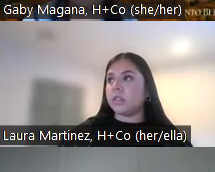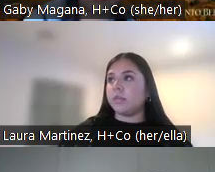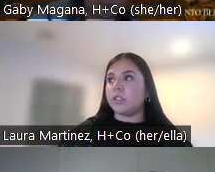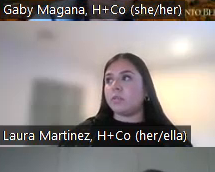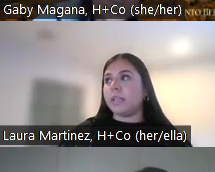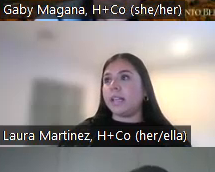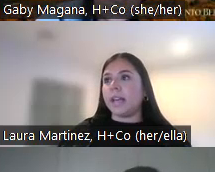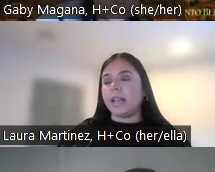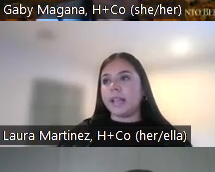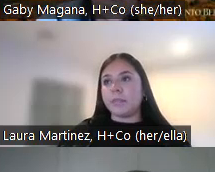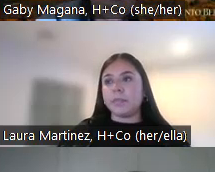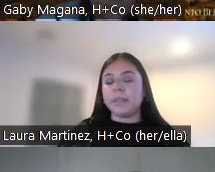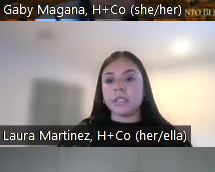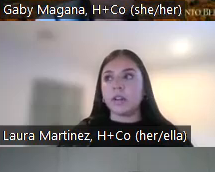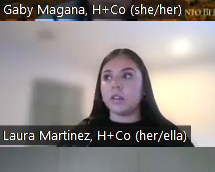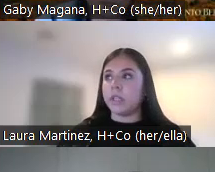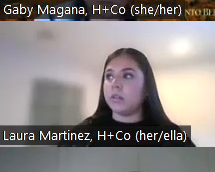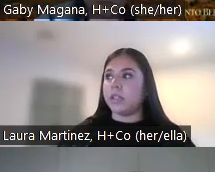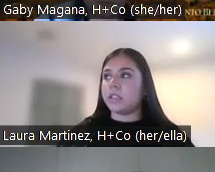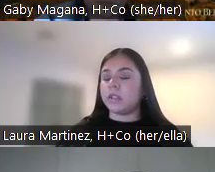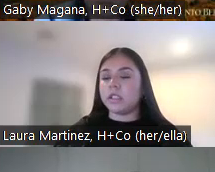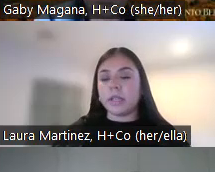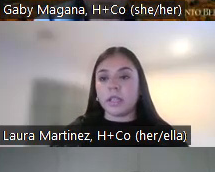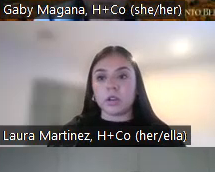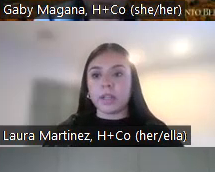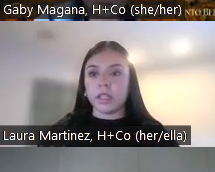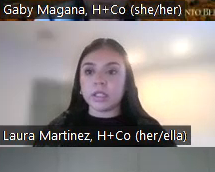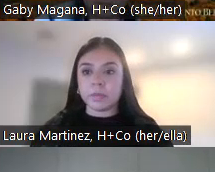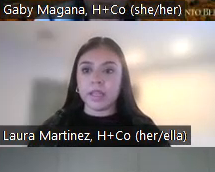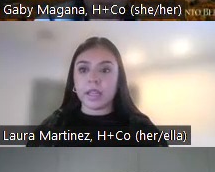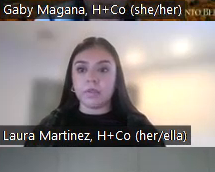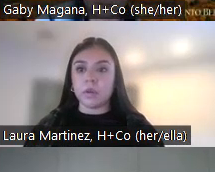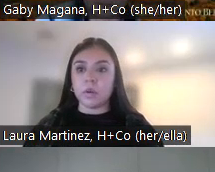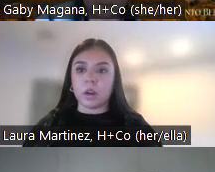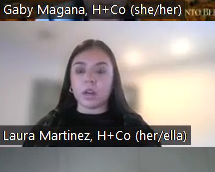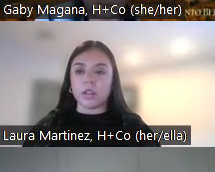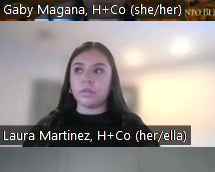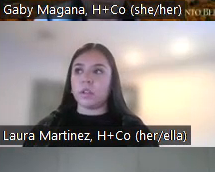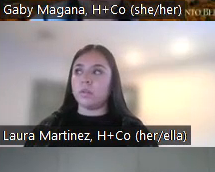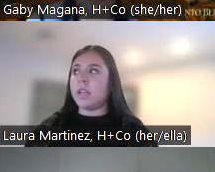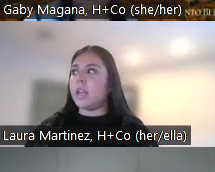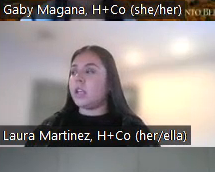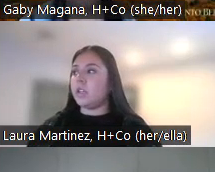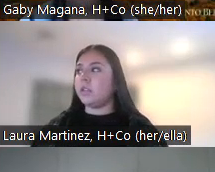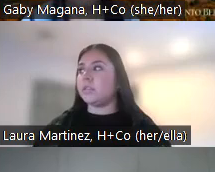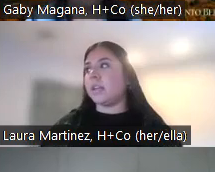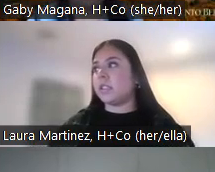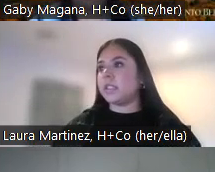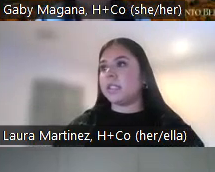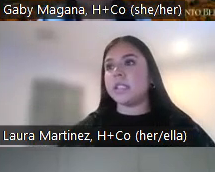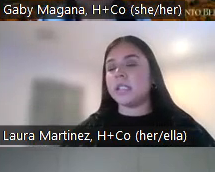Going through some virtual meeting etiquette, please stay on mute unless you are speaking or planning to speak. And if you are on the phone, you can